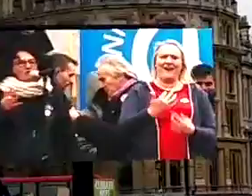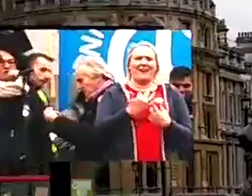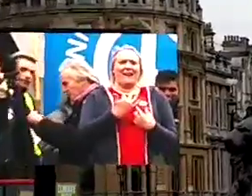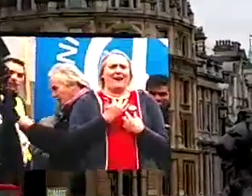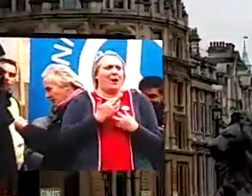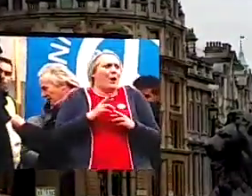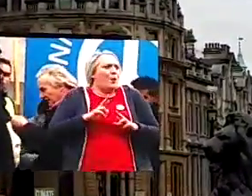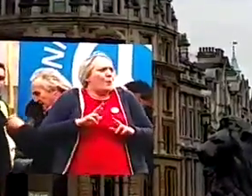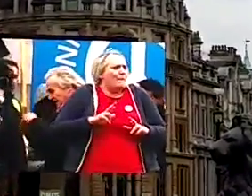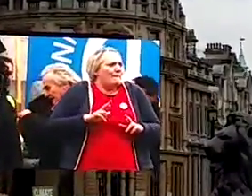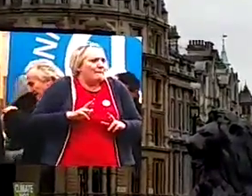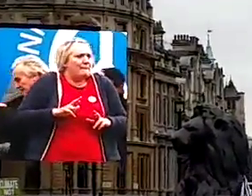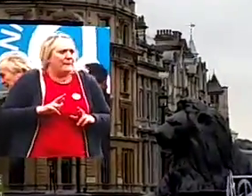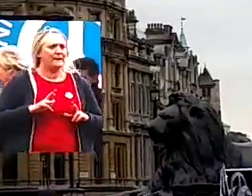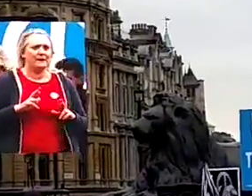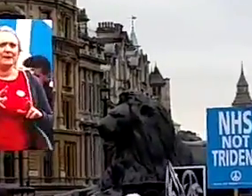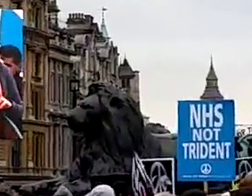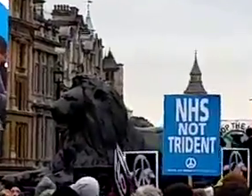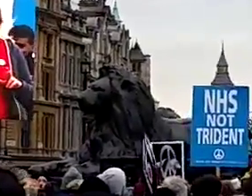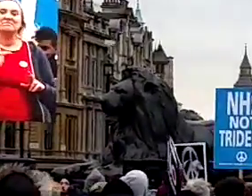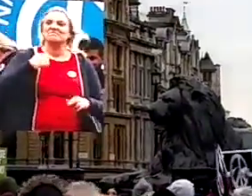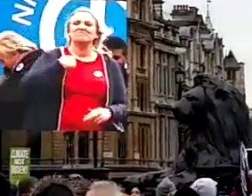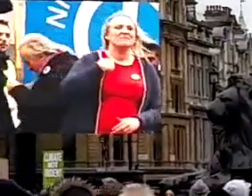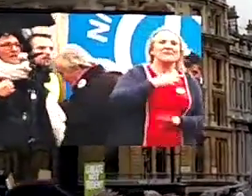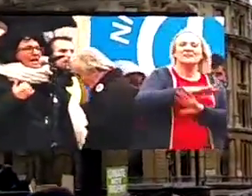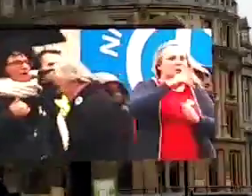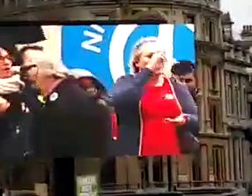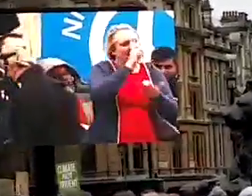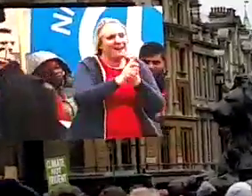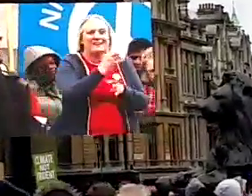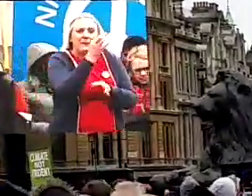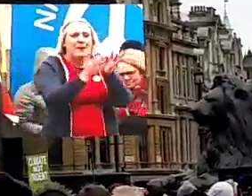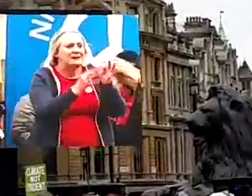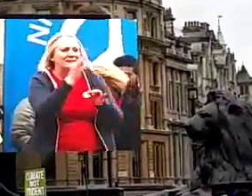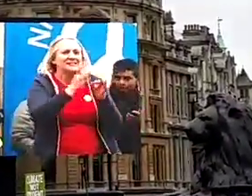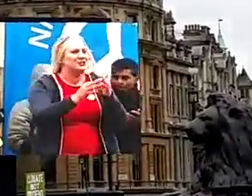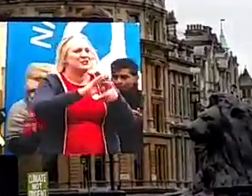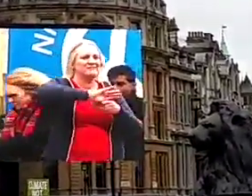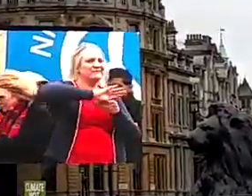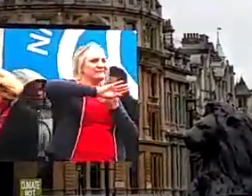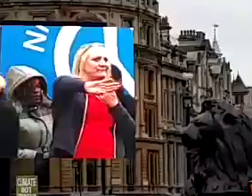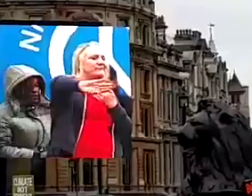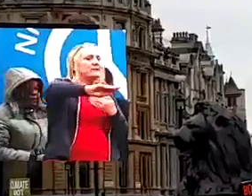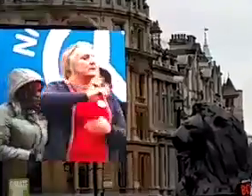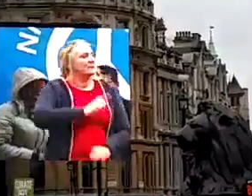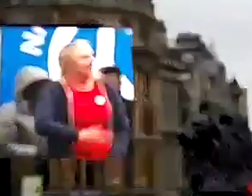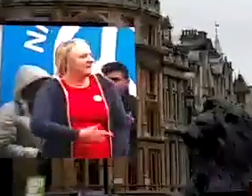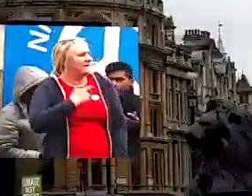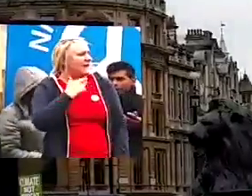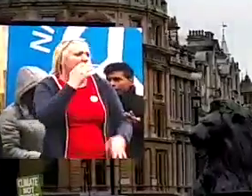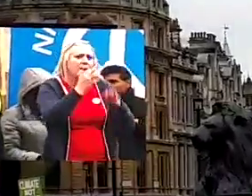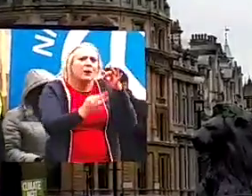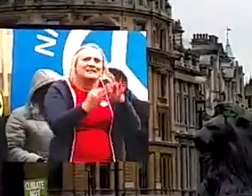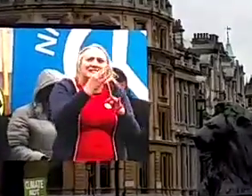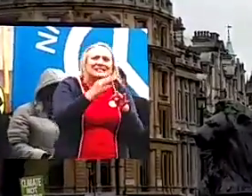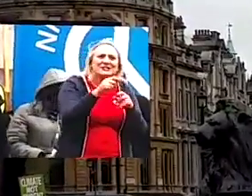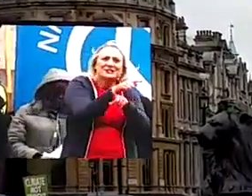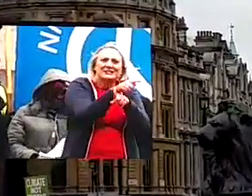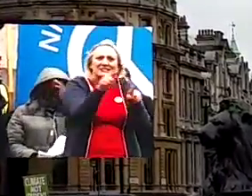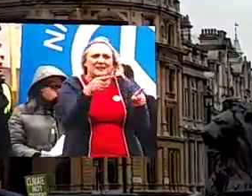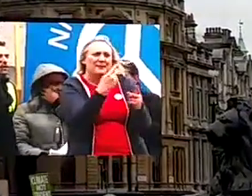I don't believe in politicians because I always thought that politicians lack